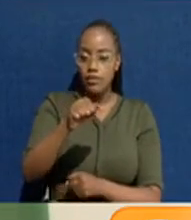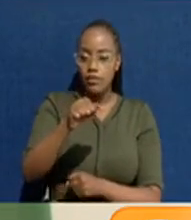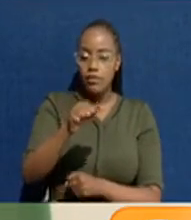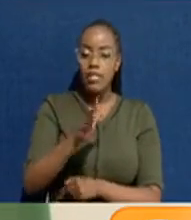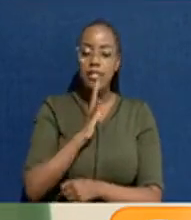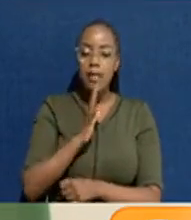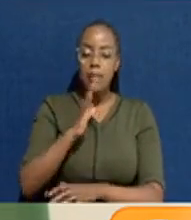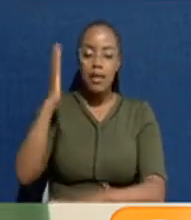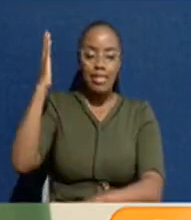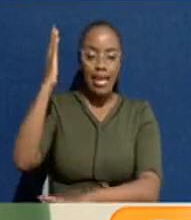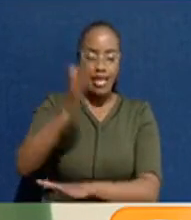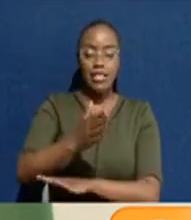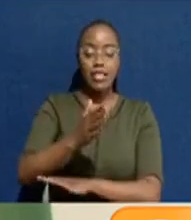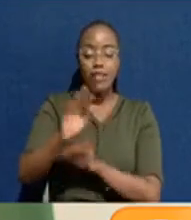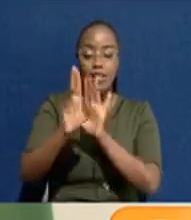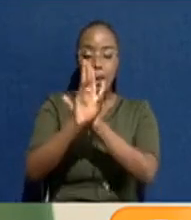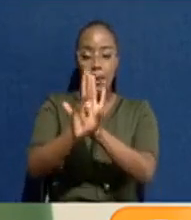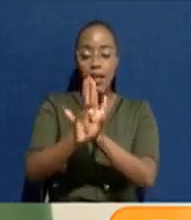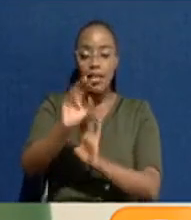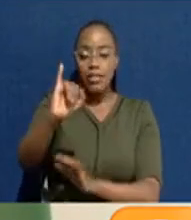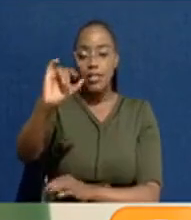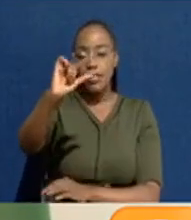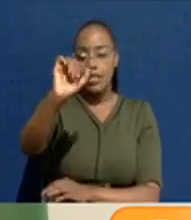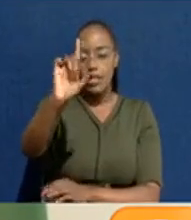speak to them directly on behalf of IGAD